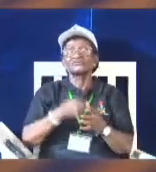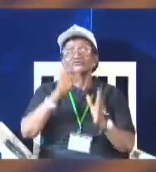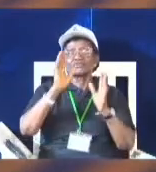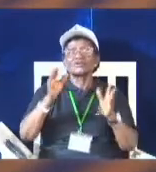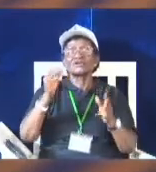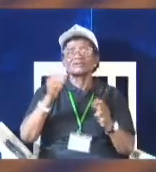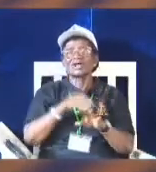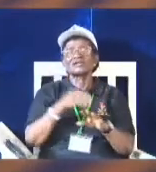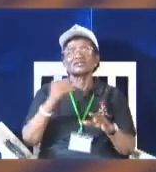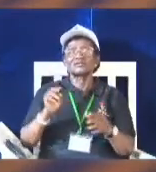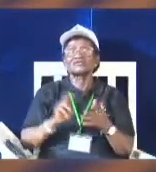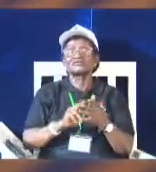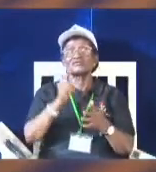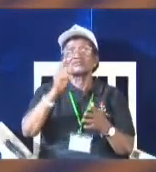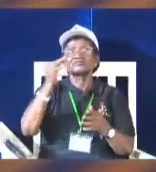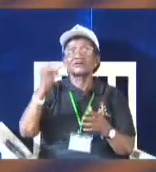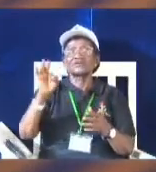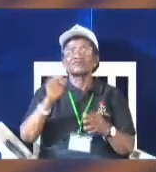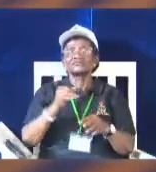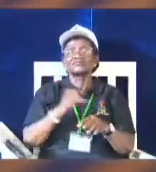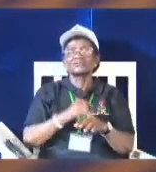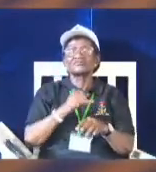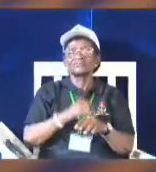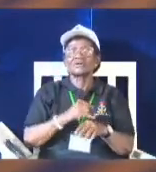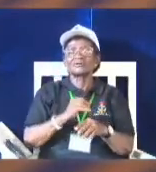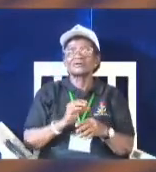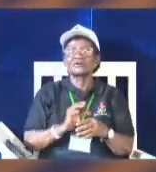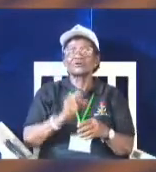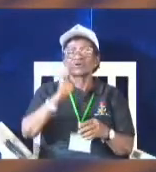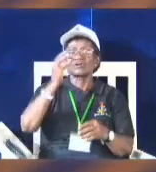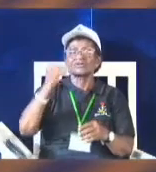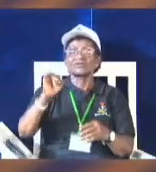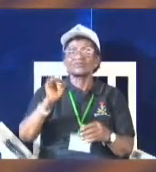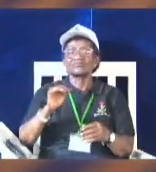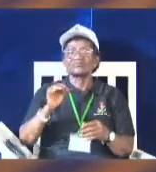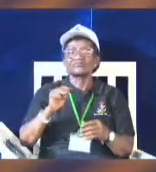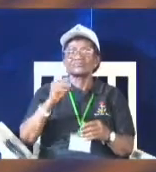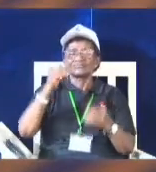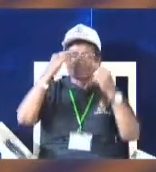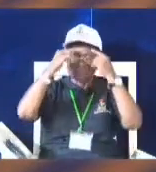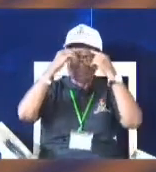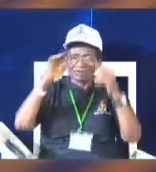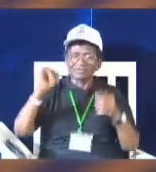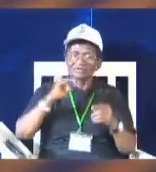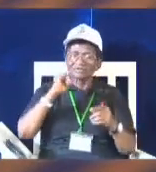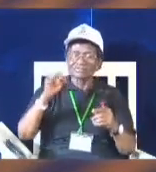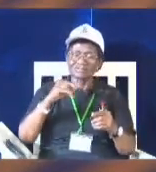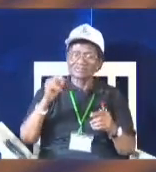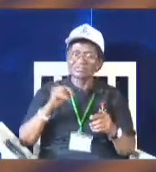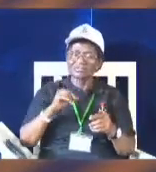Ibadan, College of Medicine. I said, there remains one.